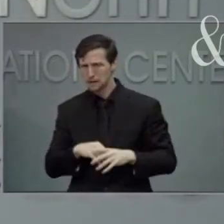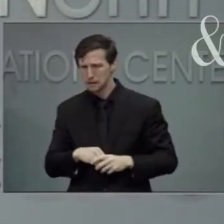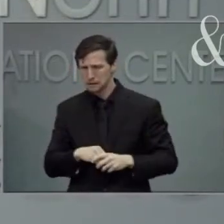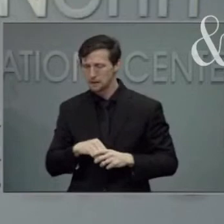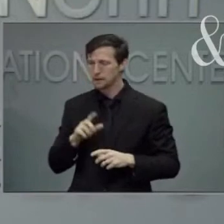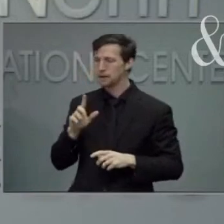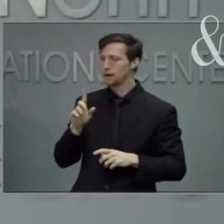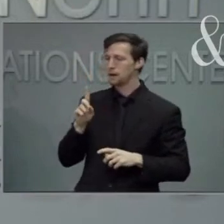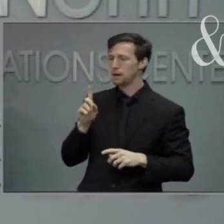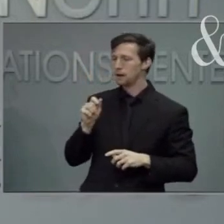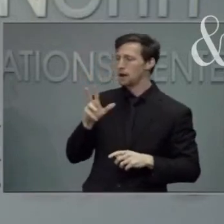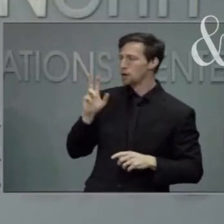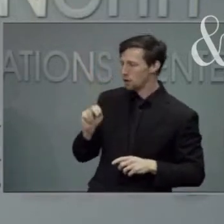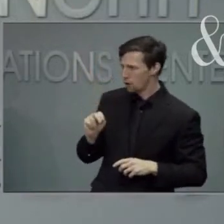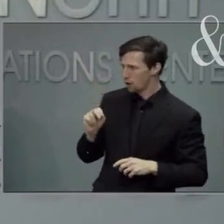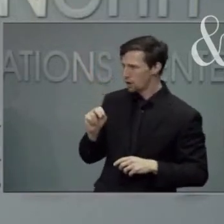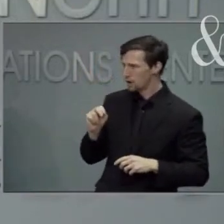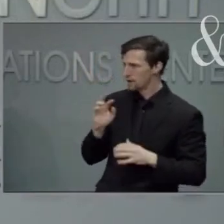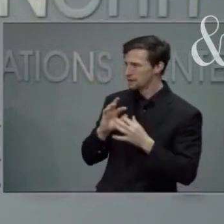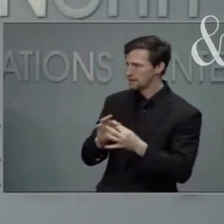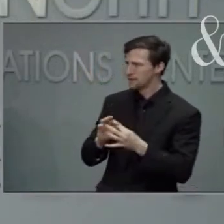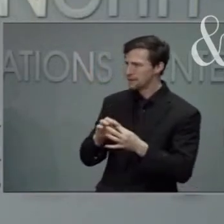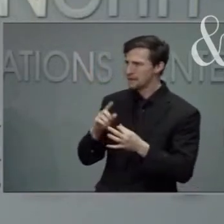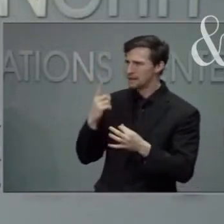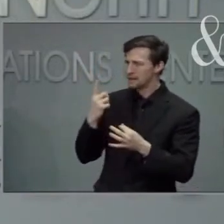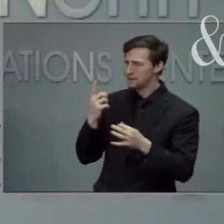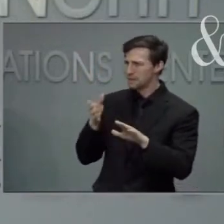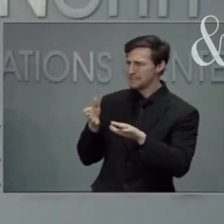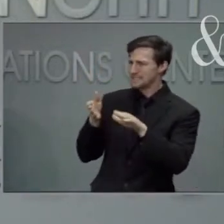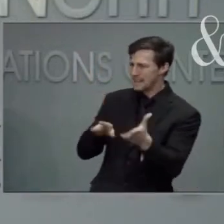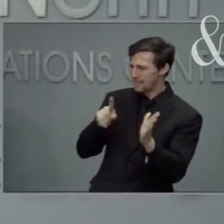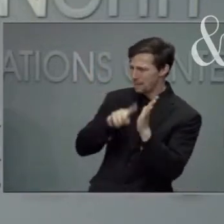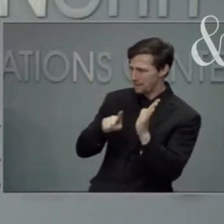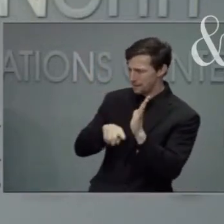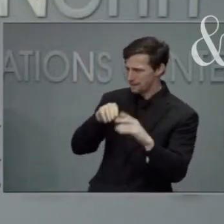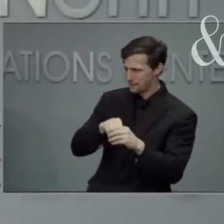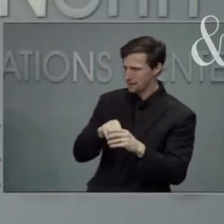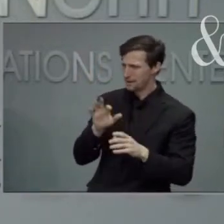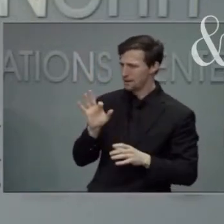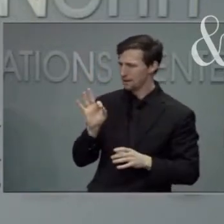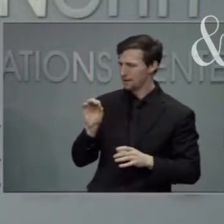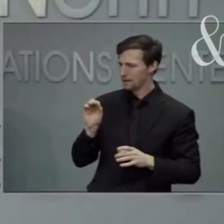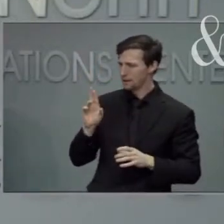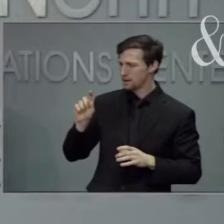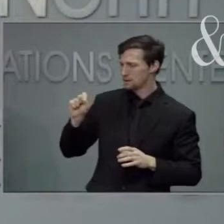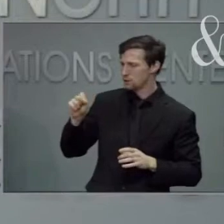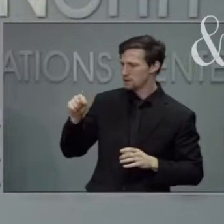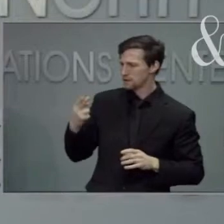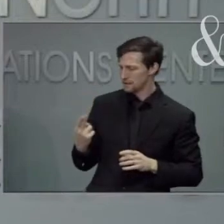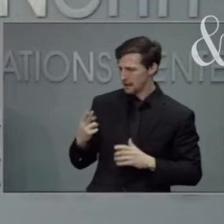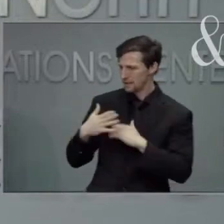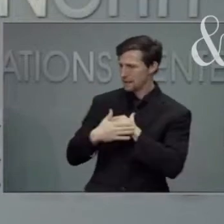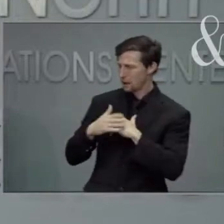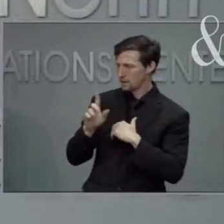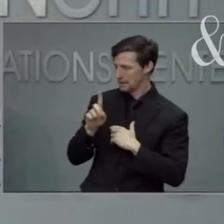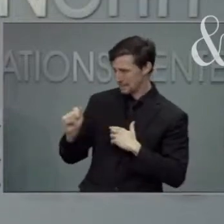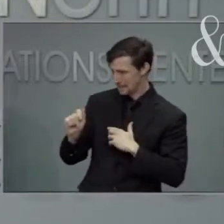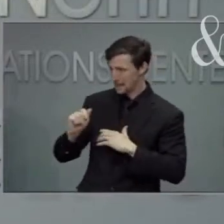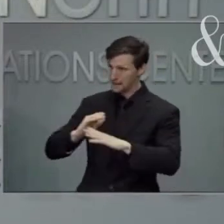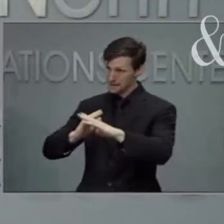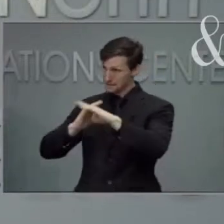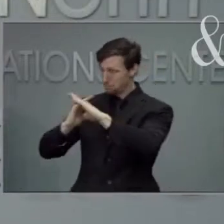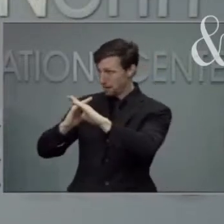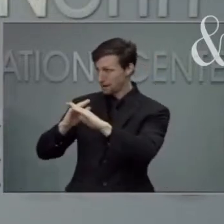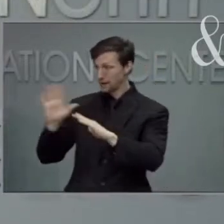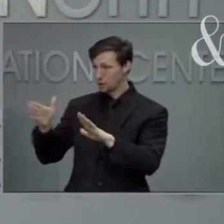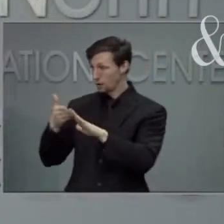John Neville death investigation and the Forsyth County DA that's blocking your administration from releasing records about it.